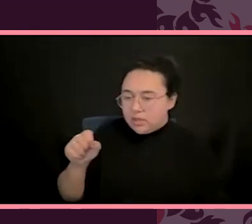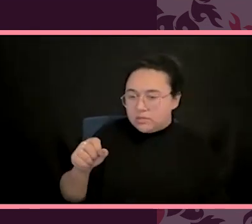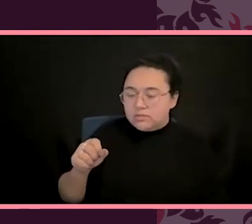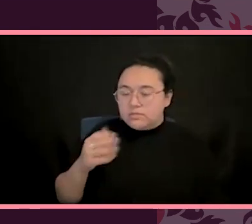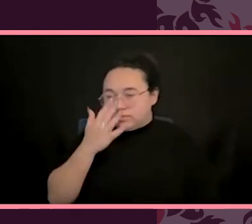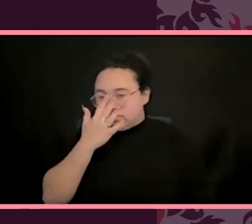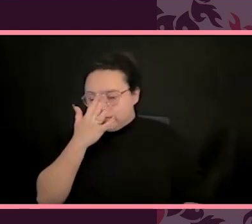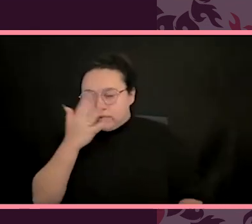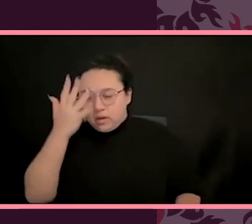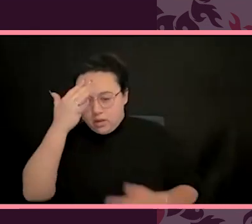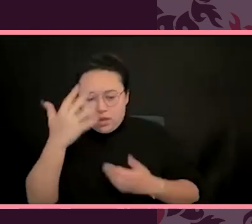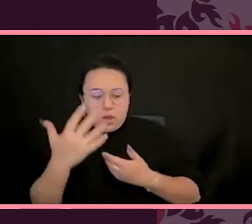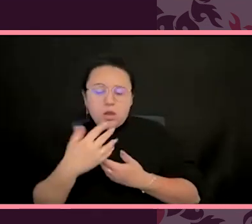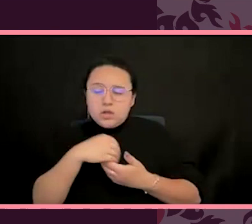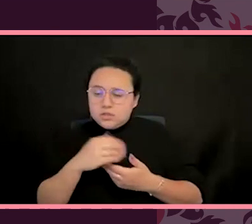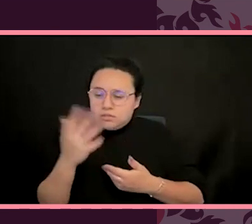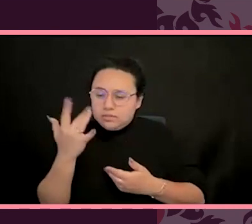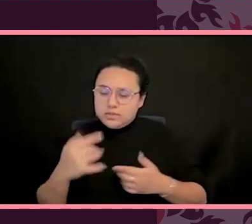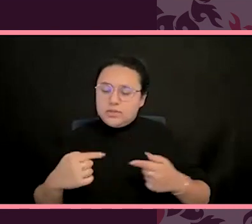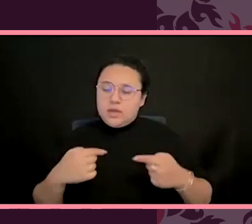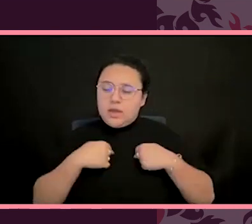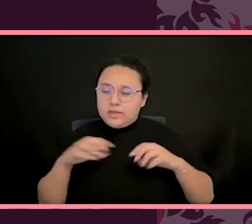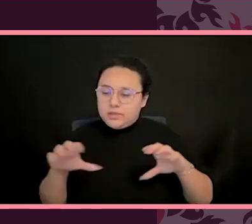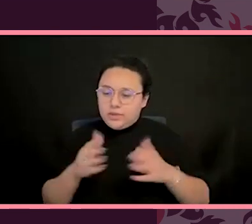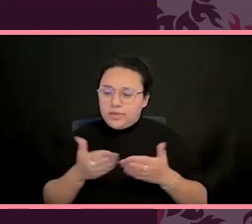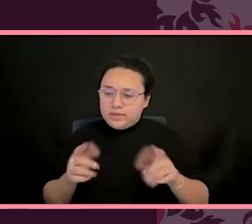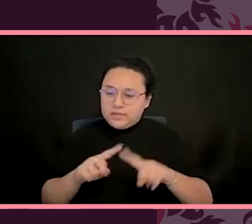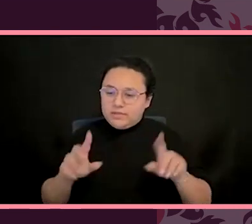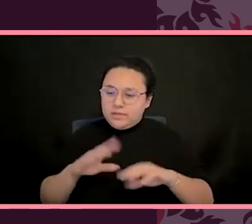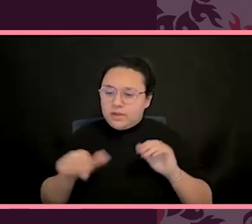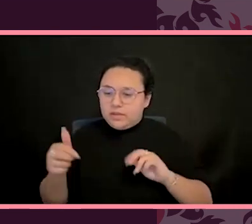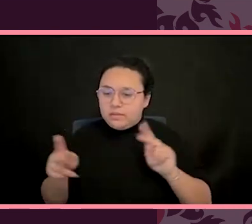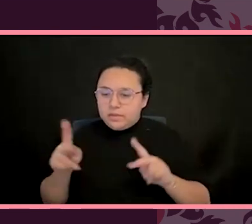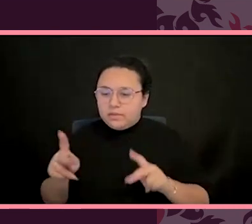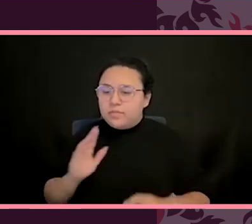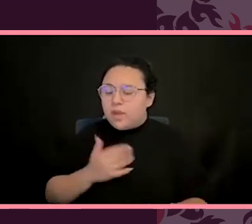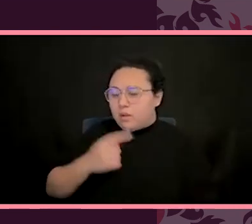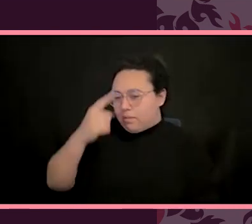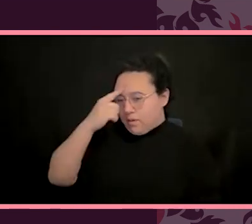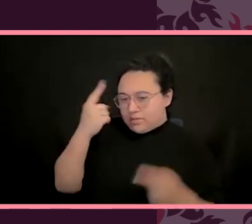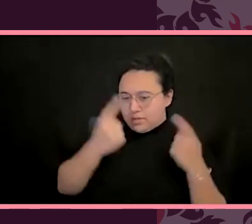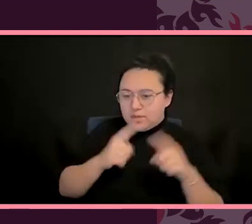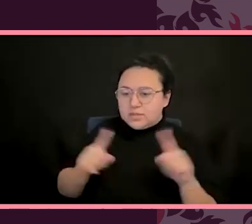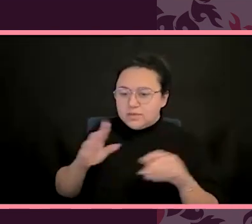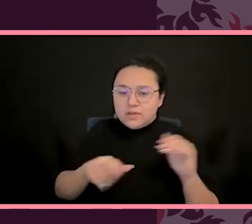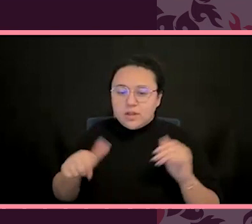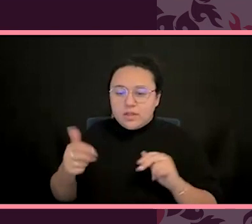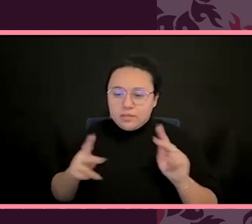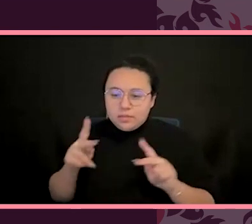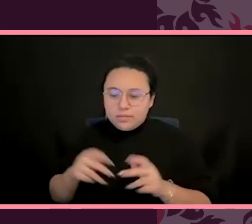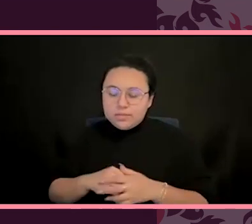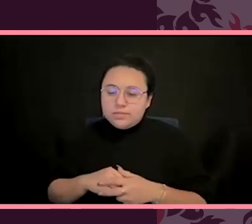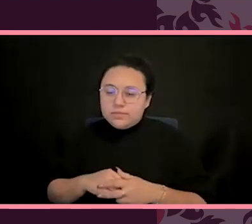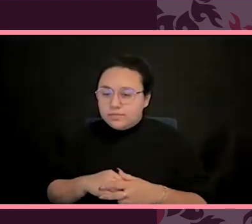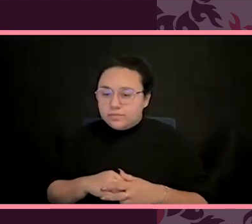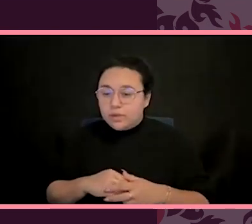and autism is because I do things differently than others. And I said, well, our brains think differently than others. And so that, you